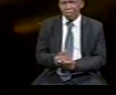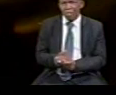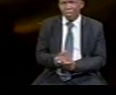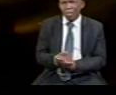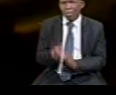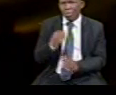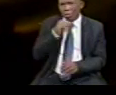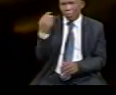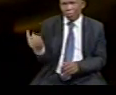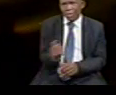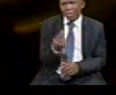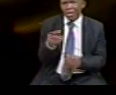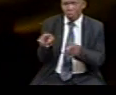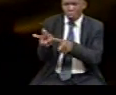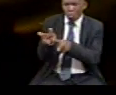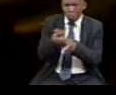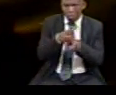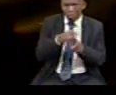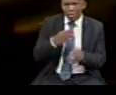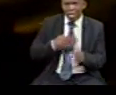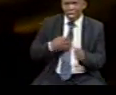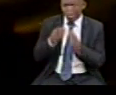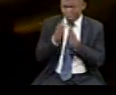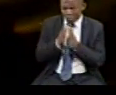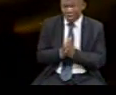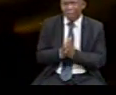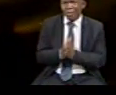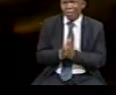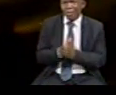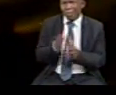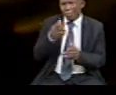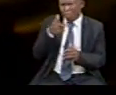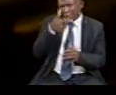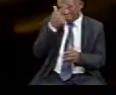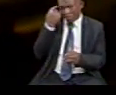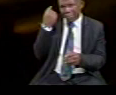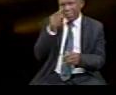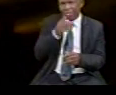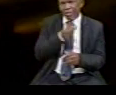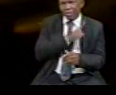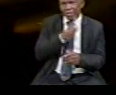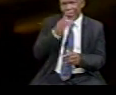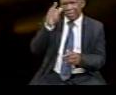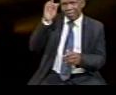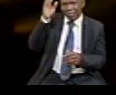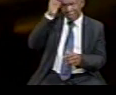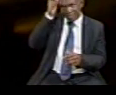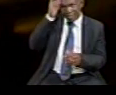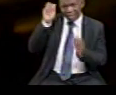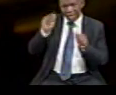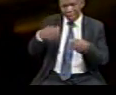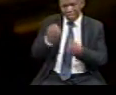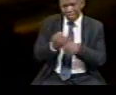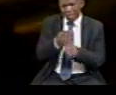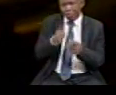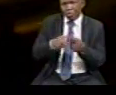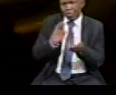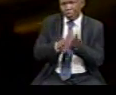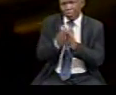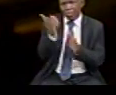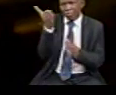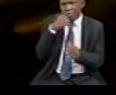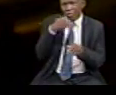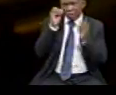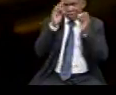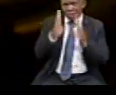only that, watch and pray, because you, the devil, might make you to become a false preacher. Watch and pray that you don't fall prey